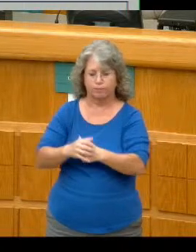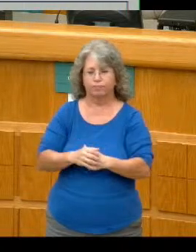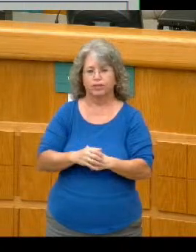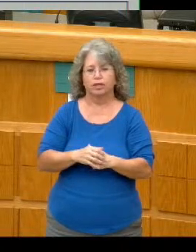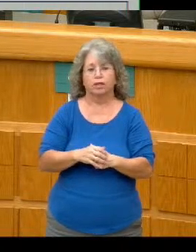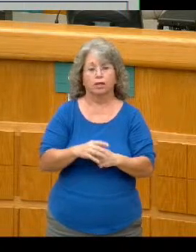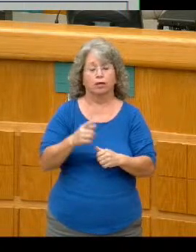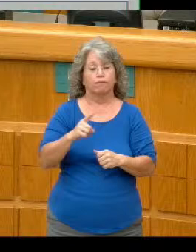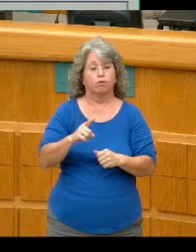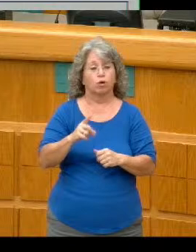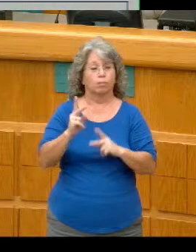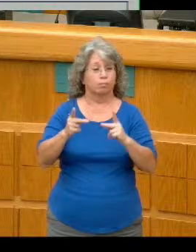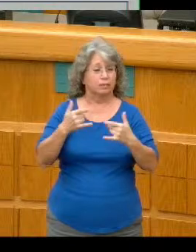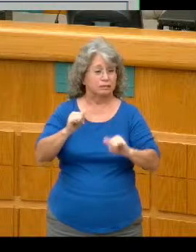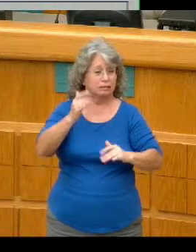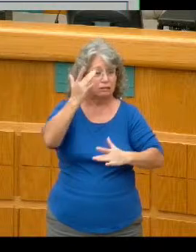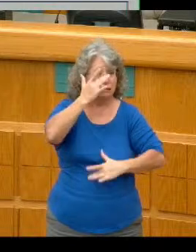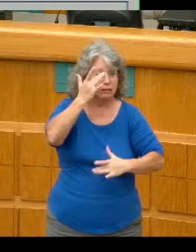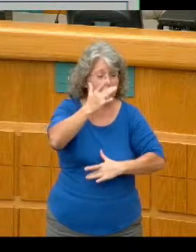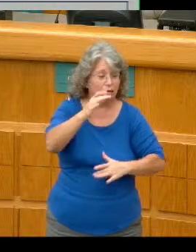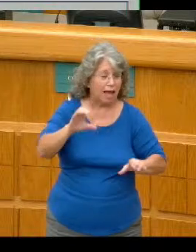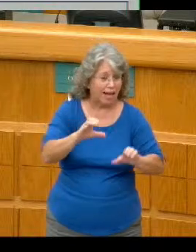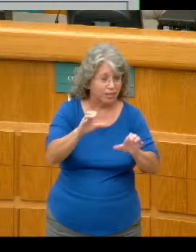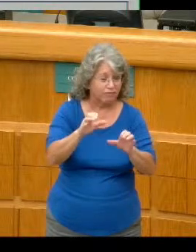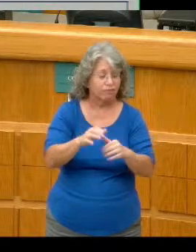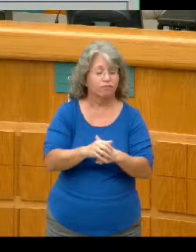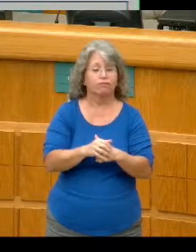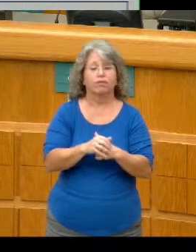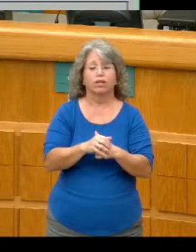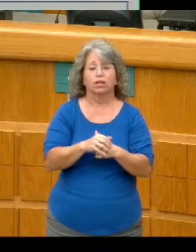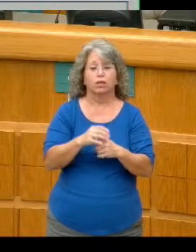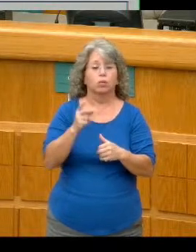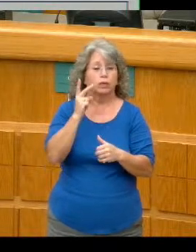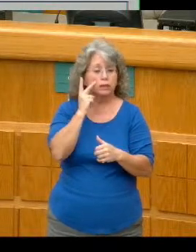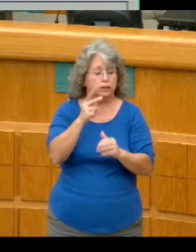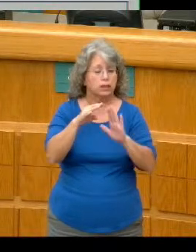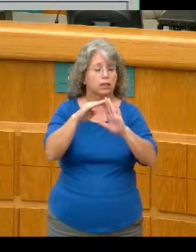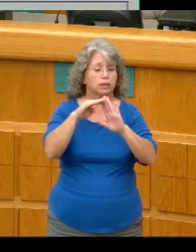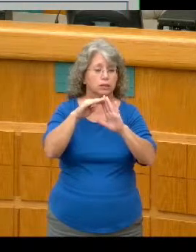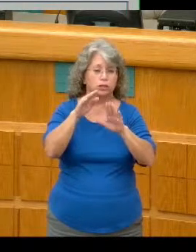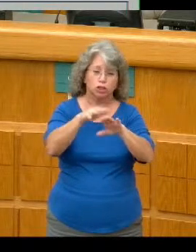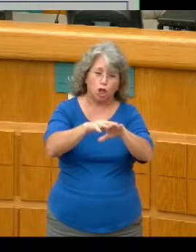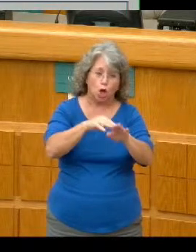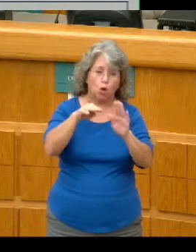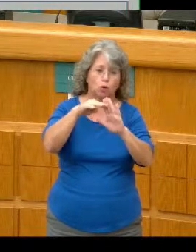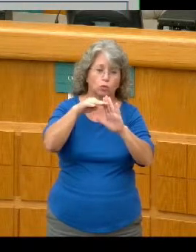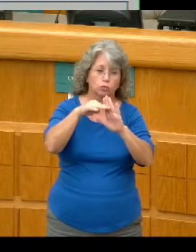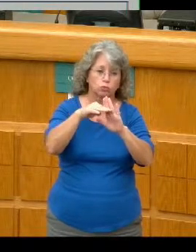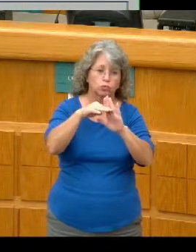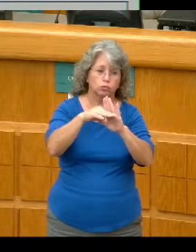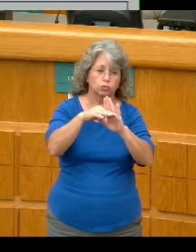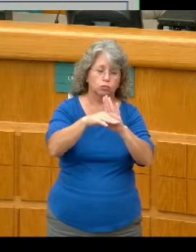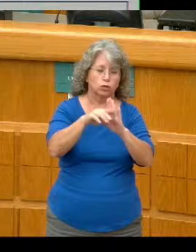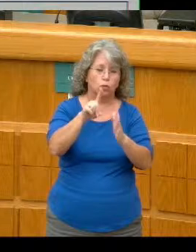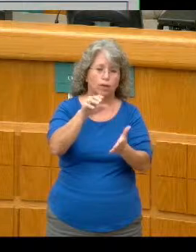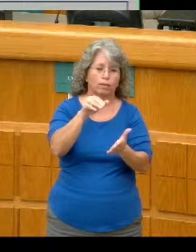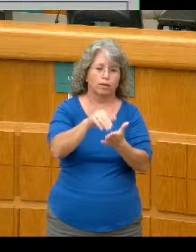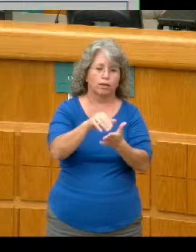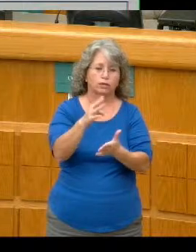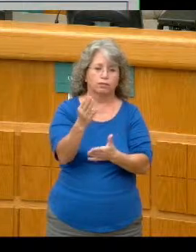the recoveries. In terms of active cases, we've seen a slow and steady decline, which we expect to continue, and we're down